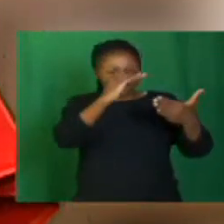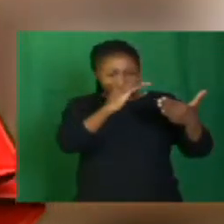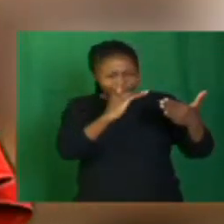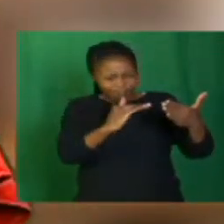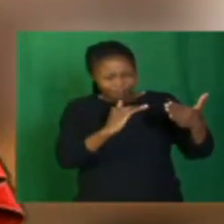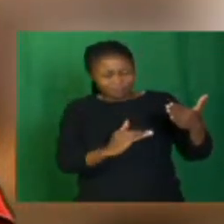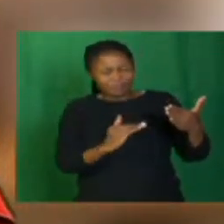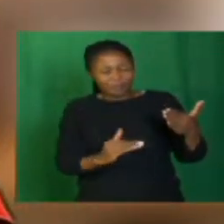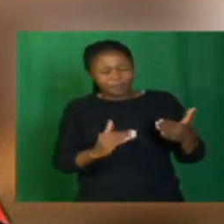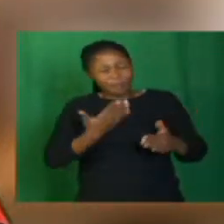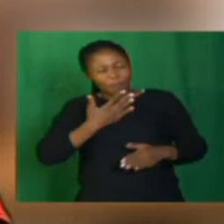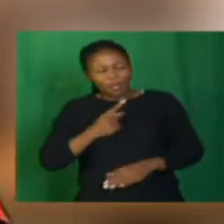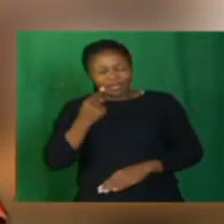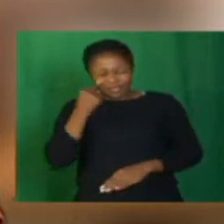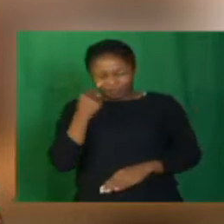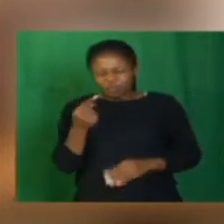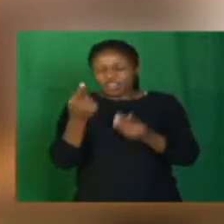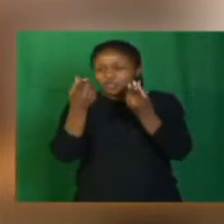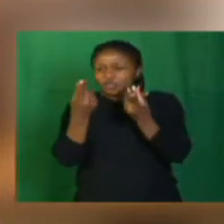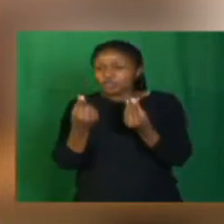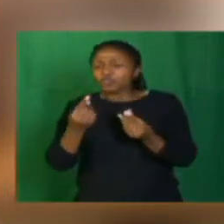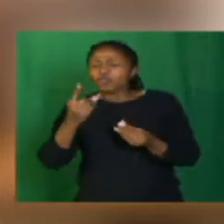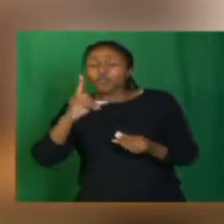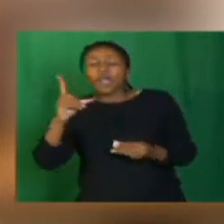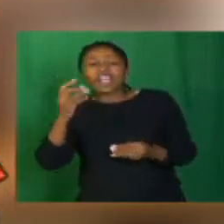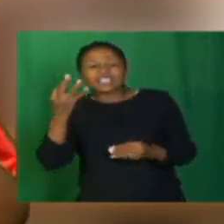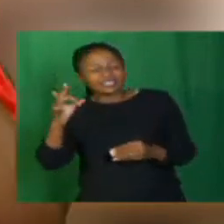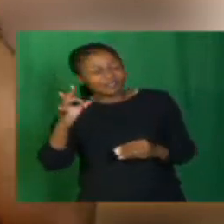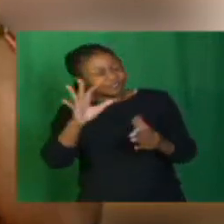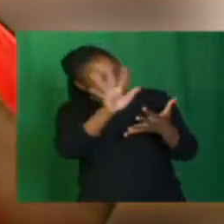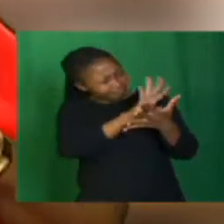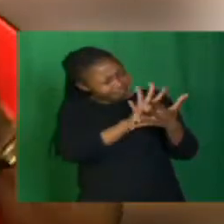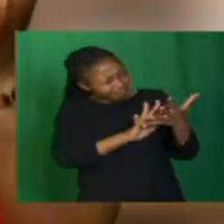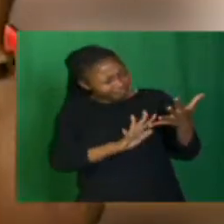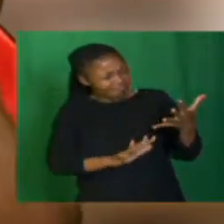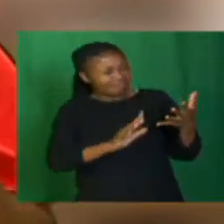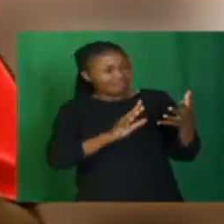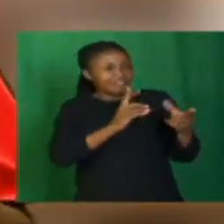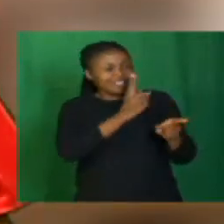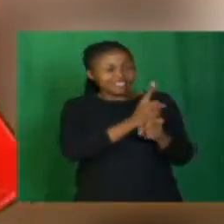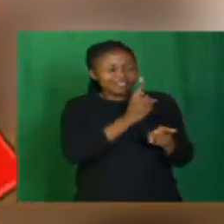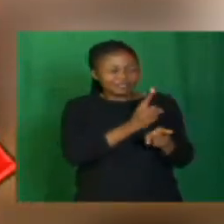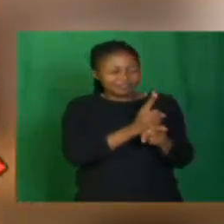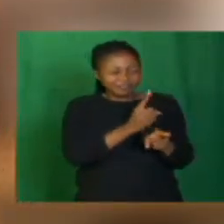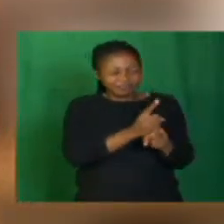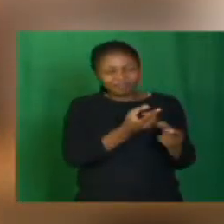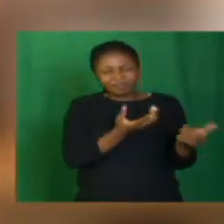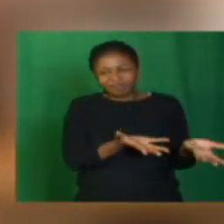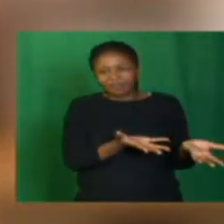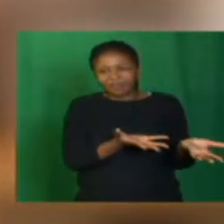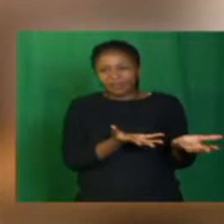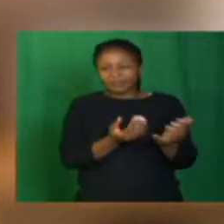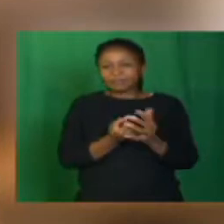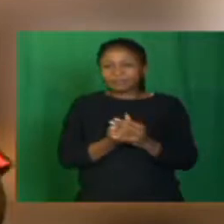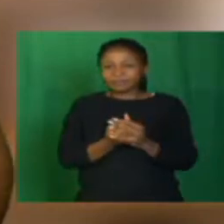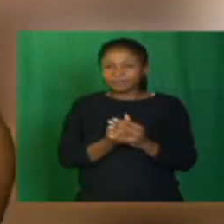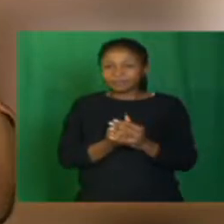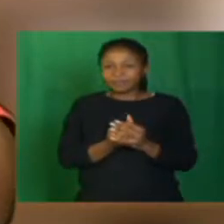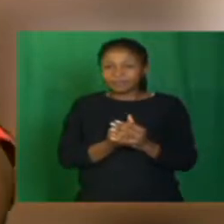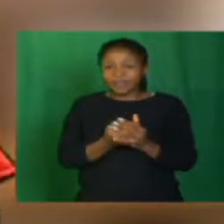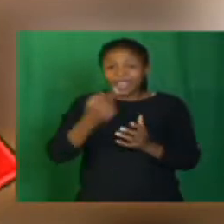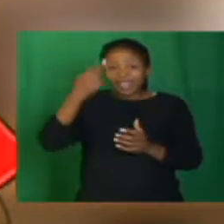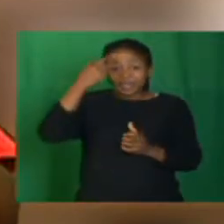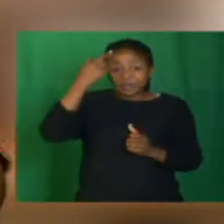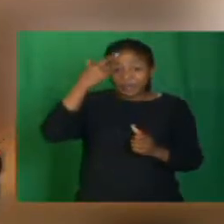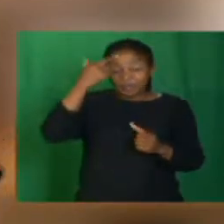do now if the essay is argumentative? So now the first thing that you need to know, my dear Form 5s, is